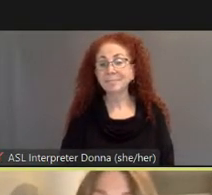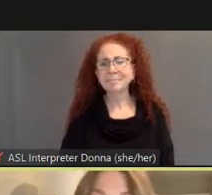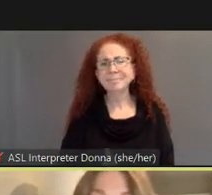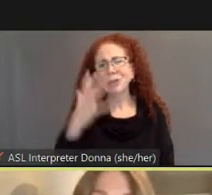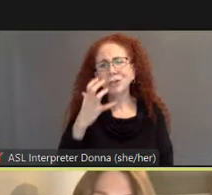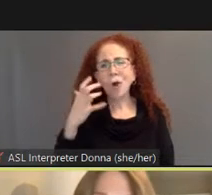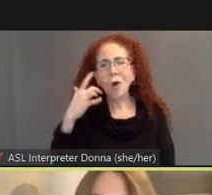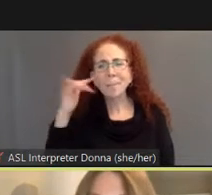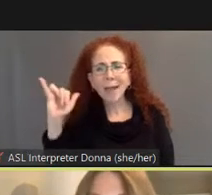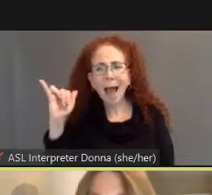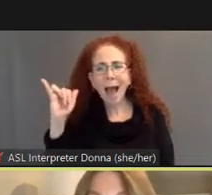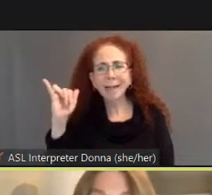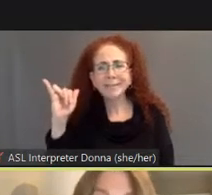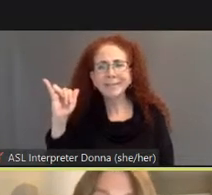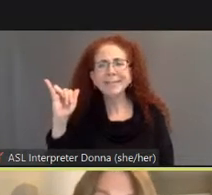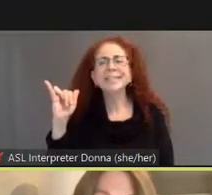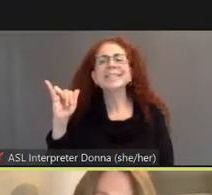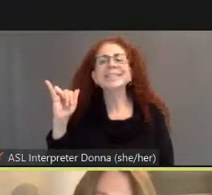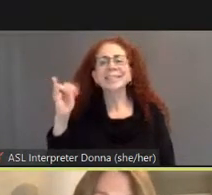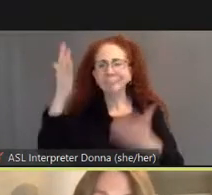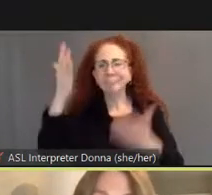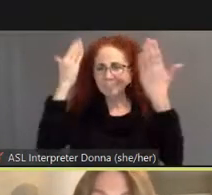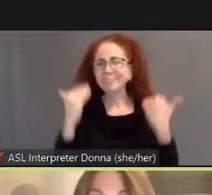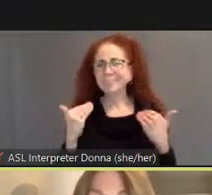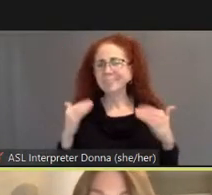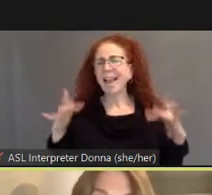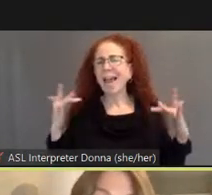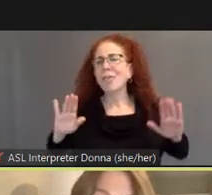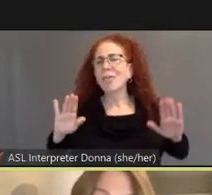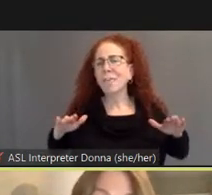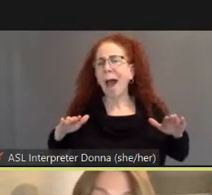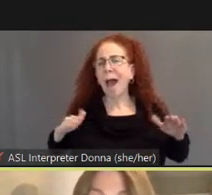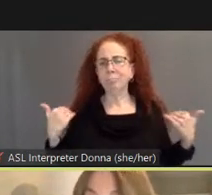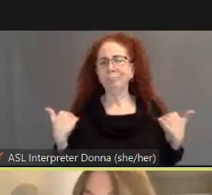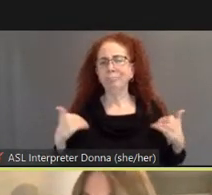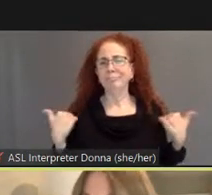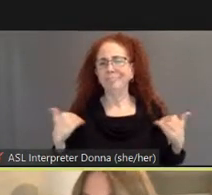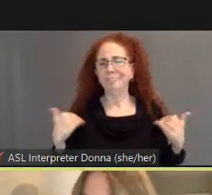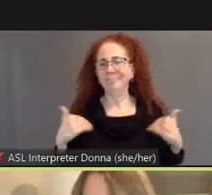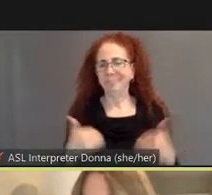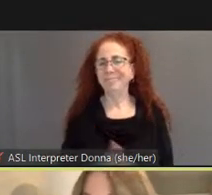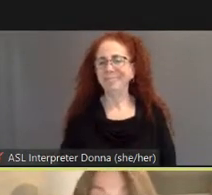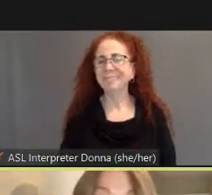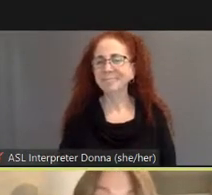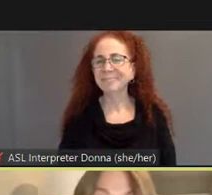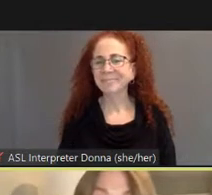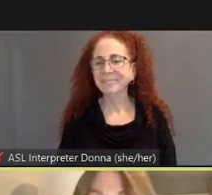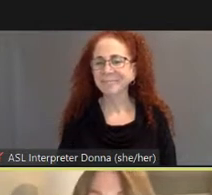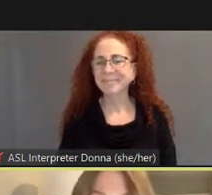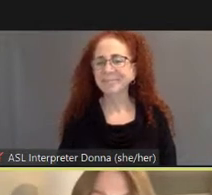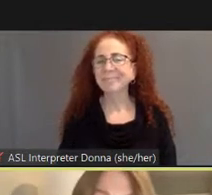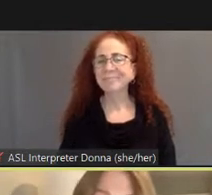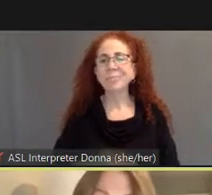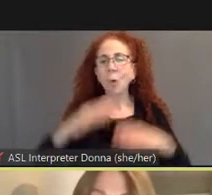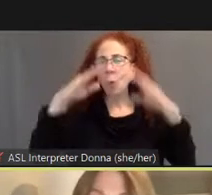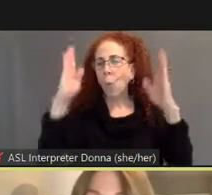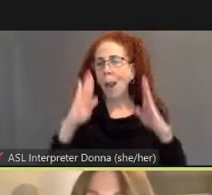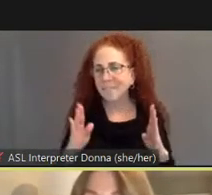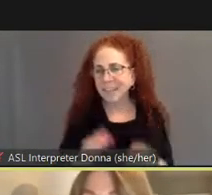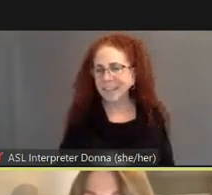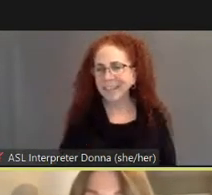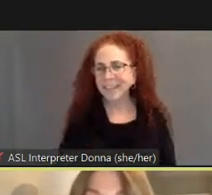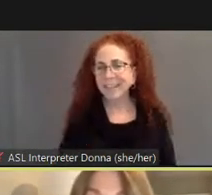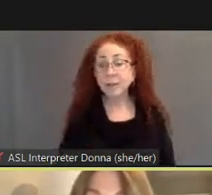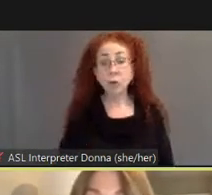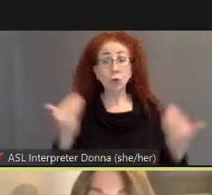dark blonde hair that gets lighter at the edges, that reaches just past my shoulders. It's wavy. Today I'm wearing